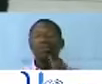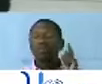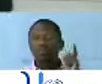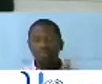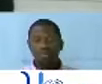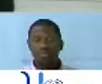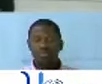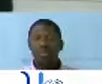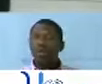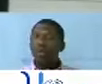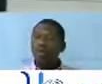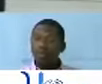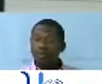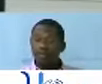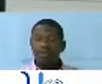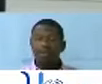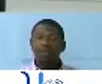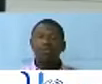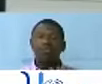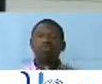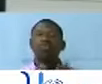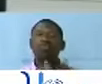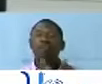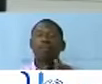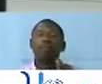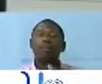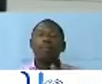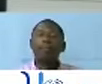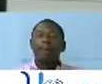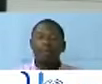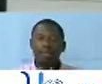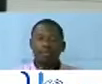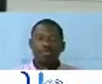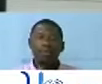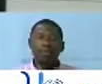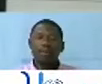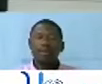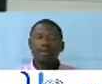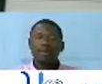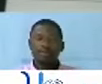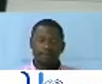reopened. I have a copy of the order.